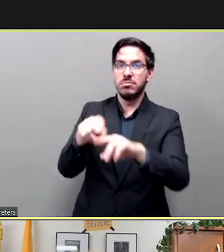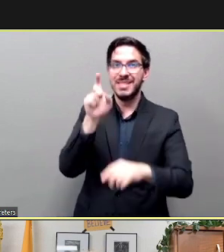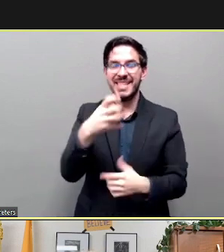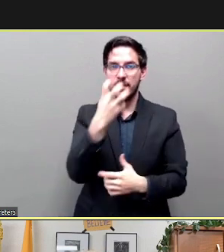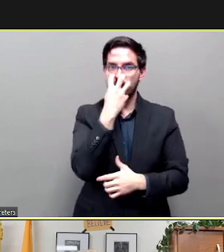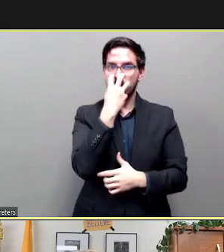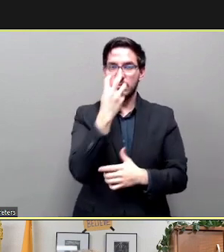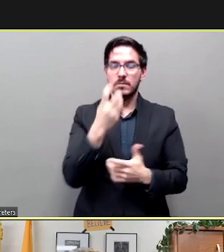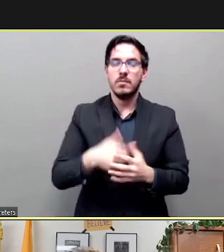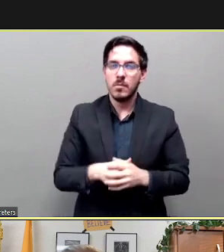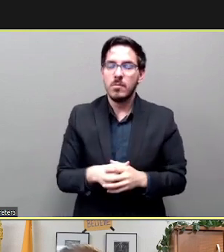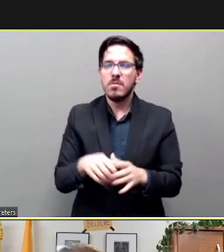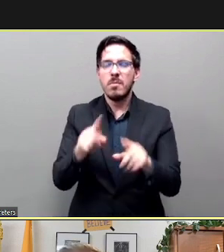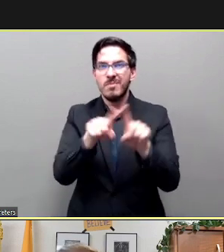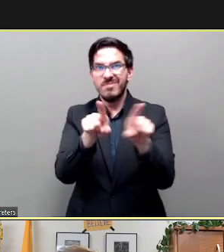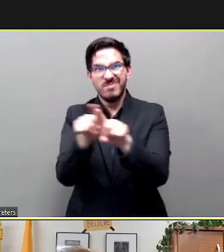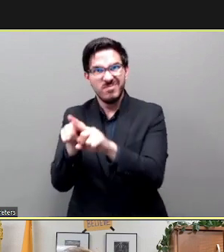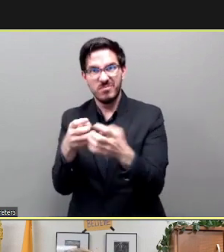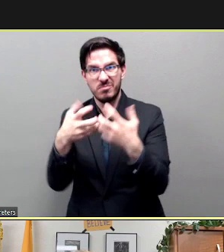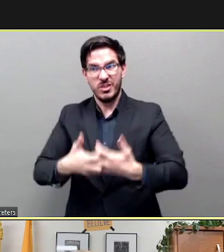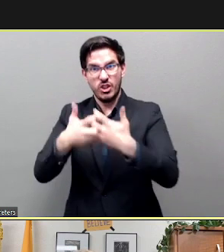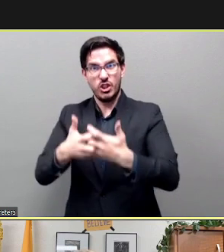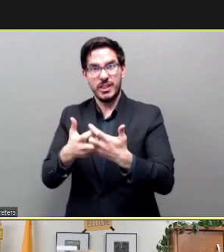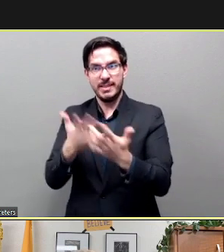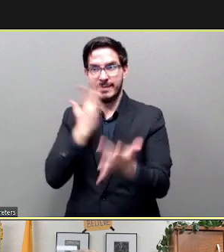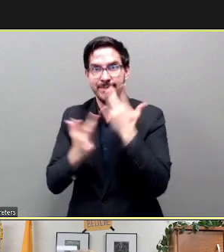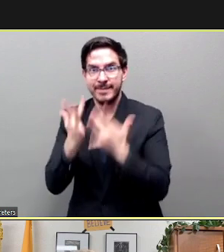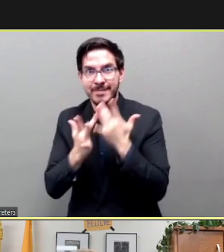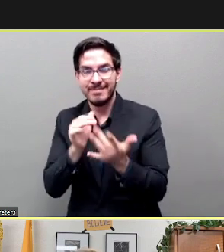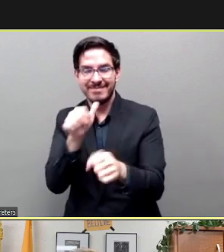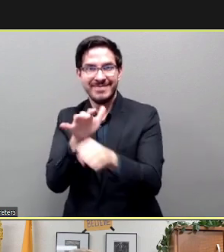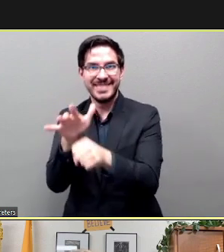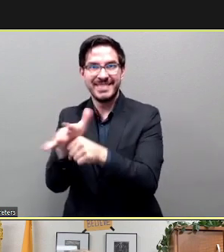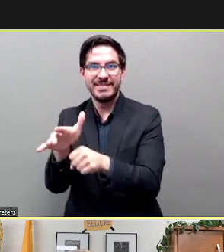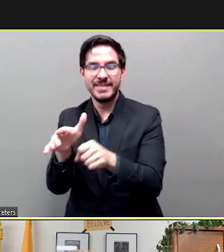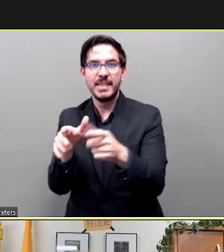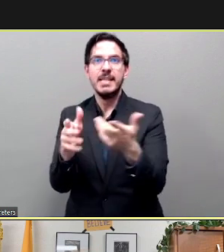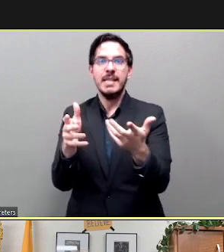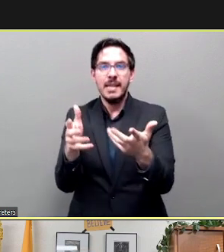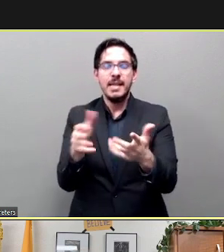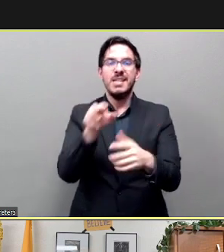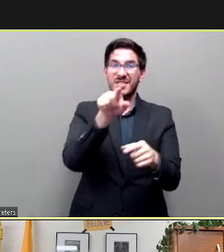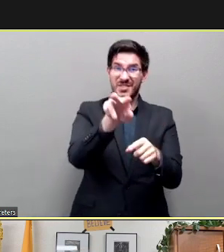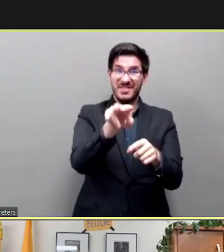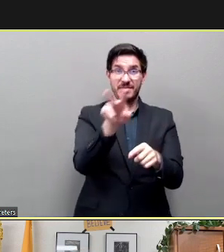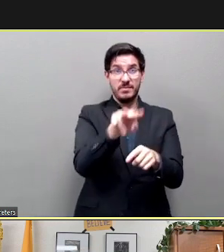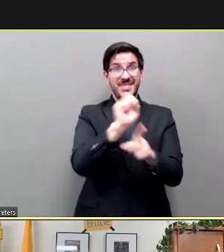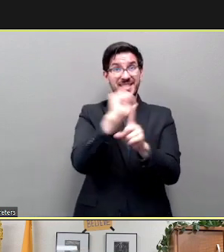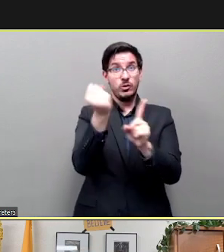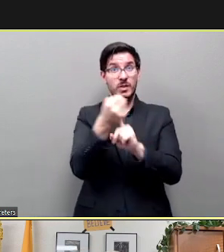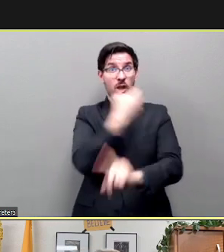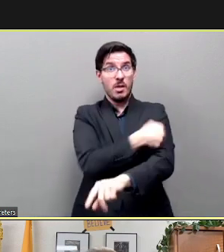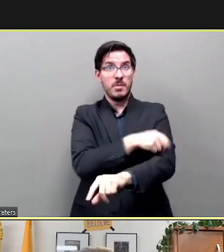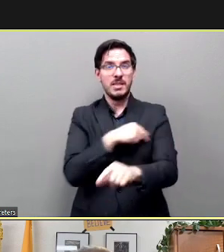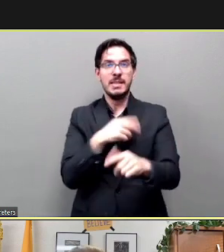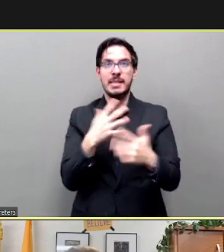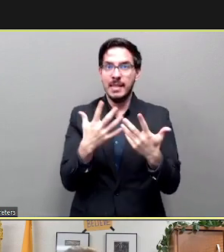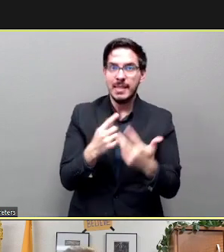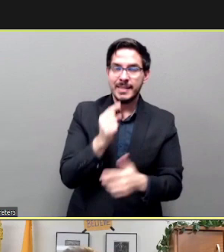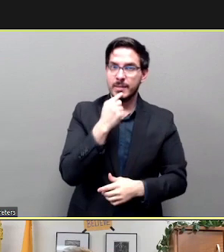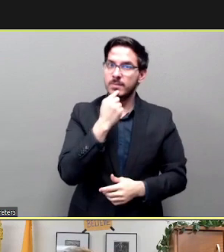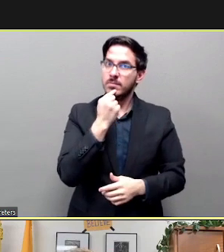as well. So the situation in the hospitals is grim. I know I've sort of said, you know, I don't really think COVID